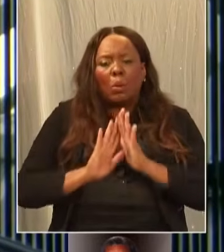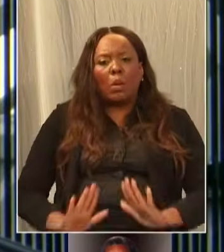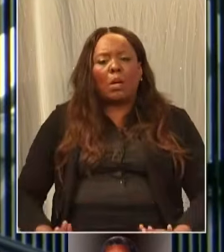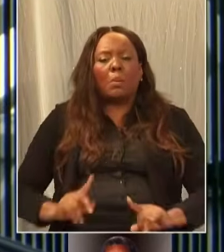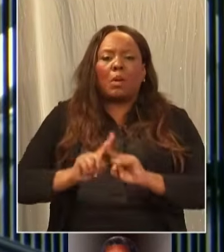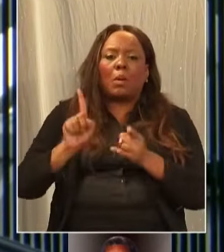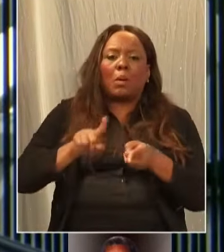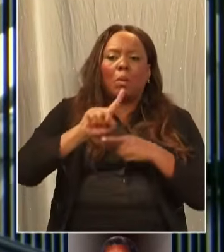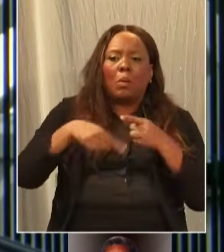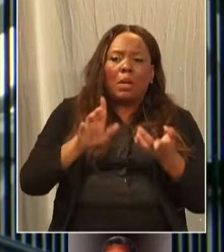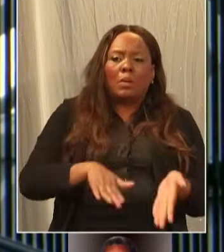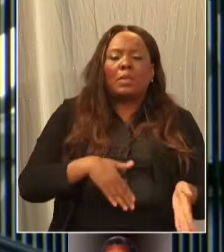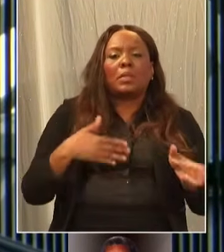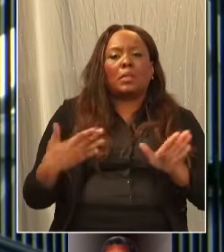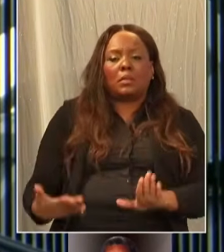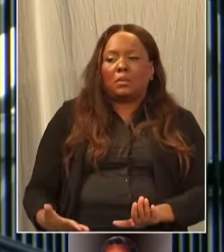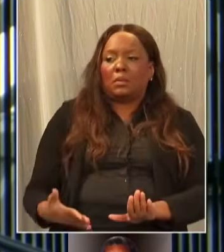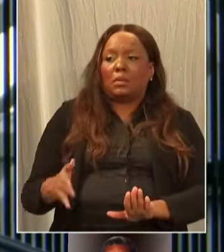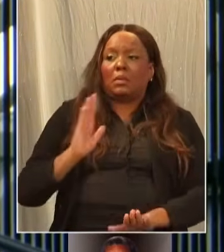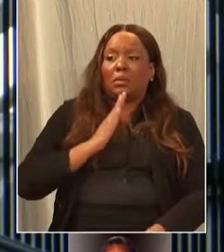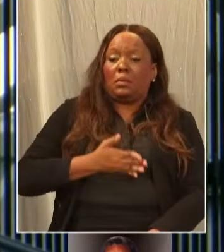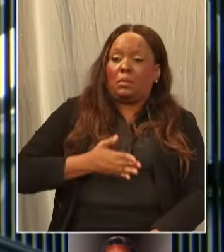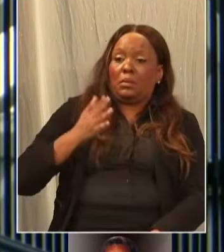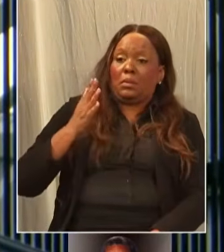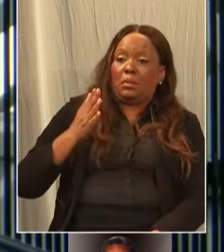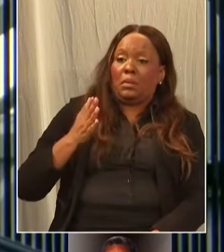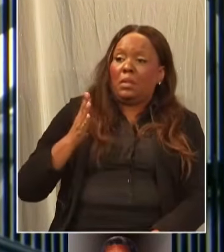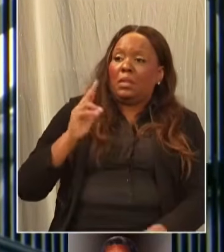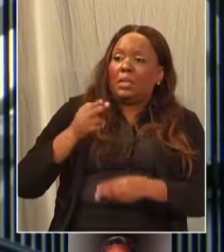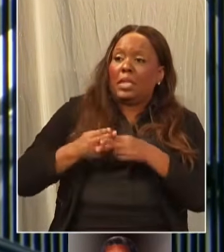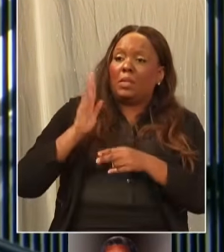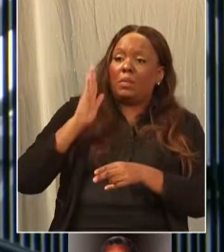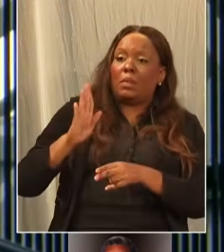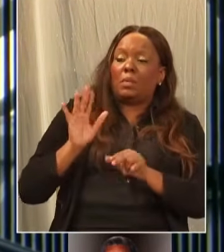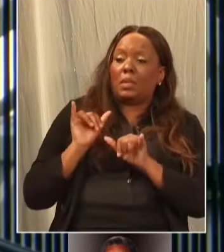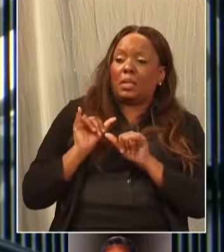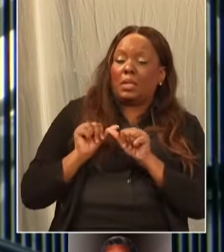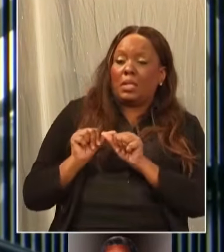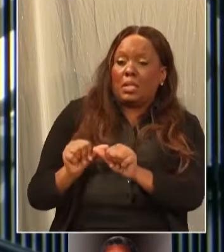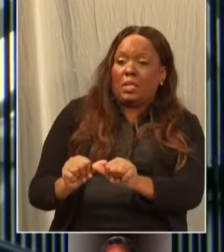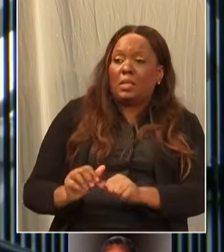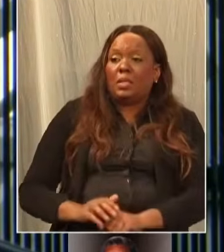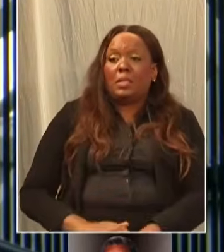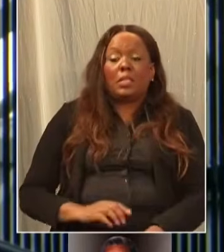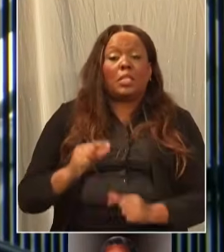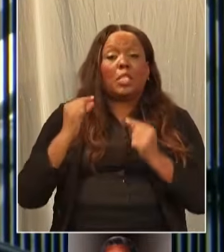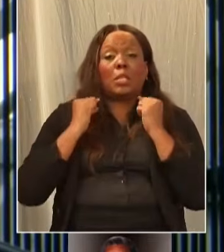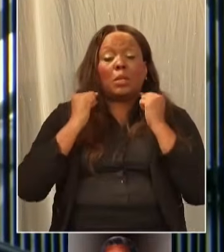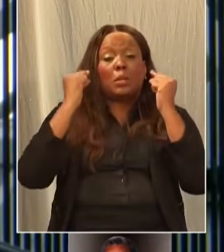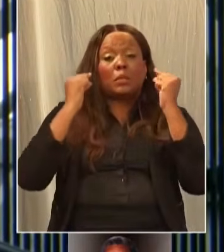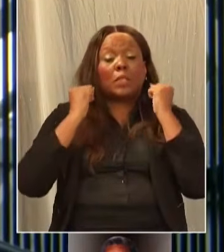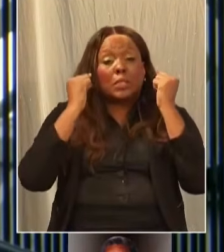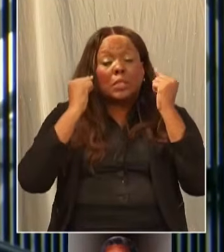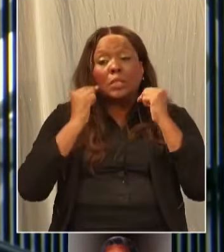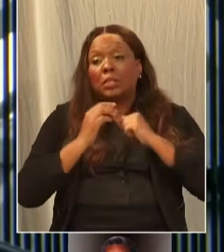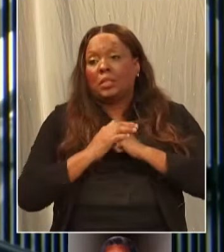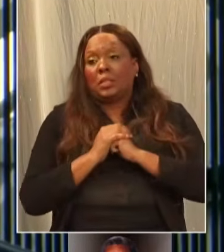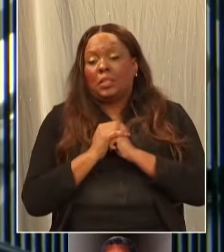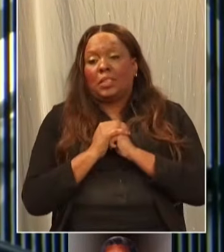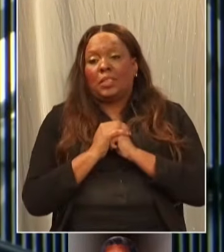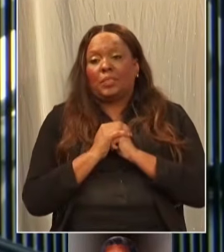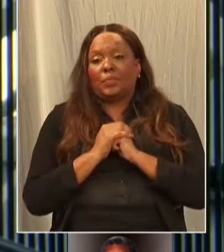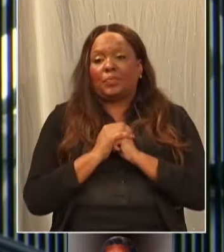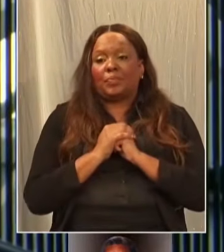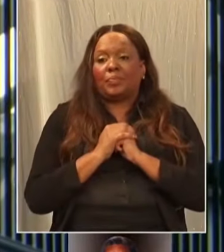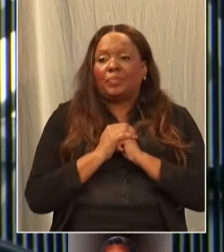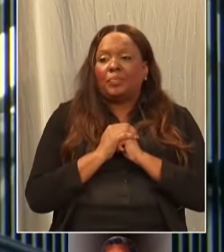us the footprints on the sand of time. So Garfield Sobers